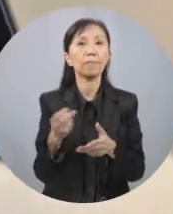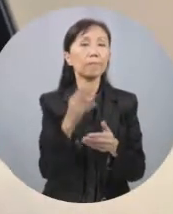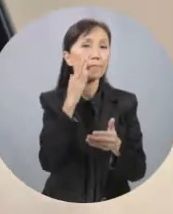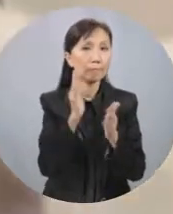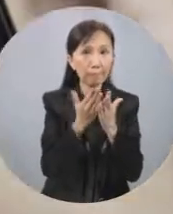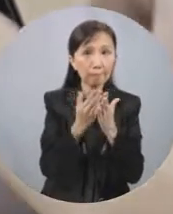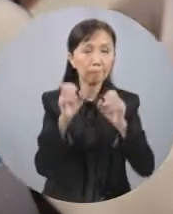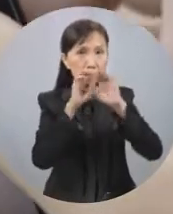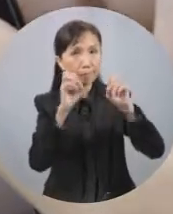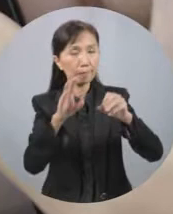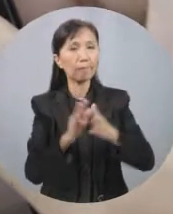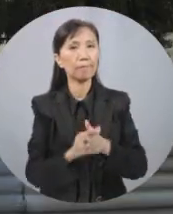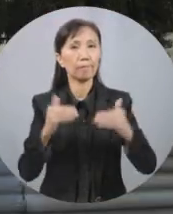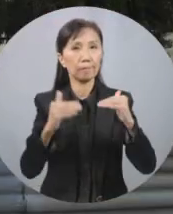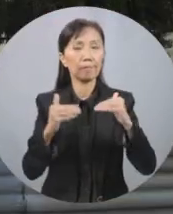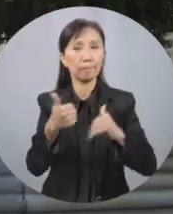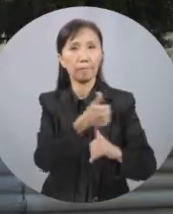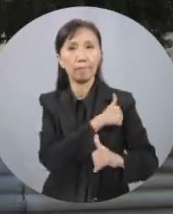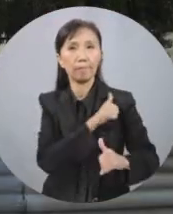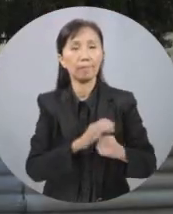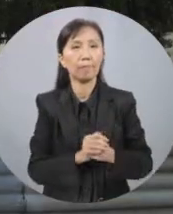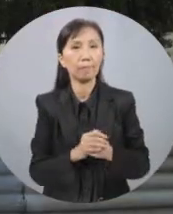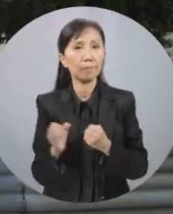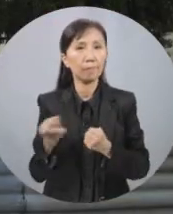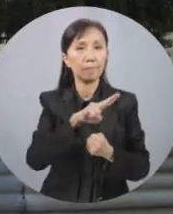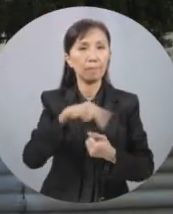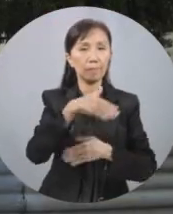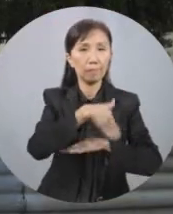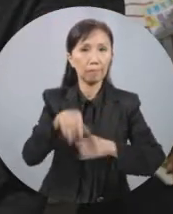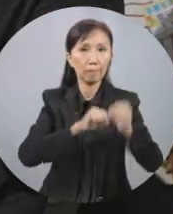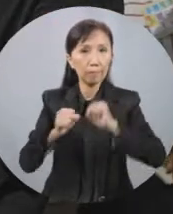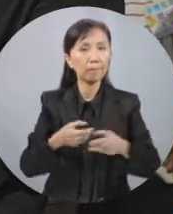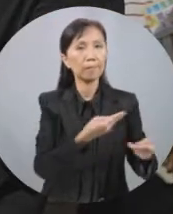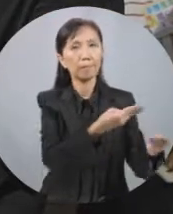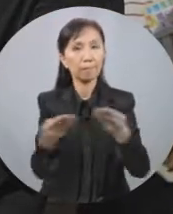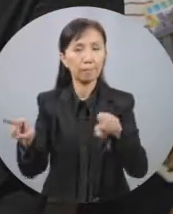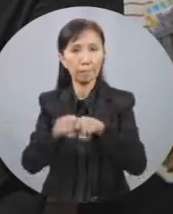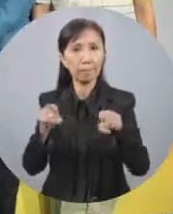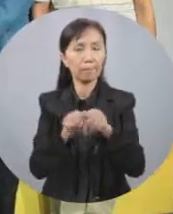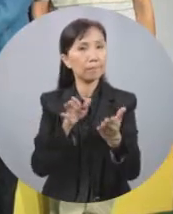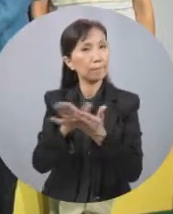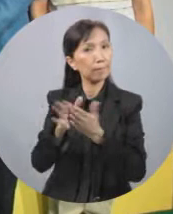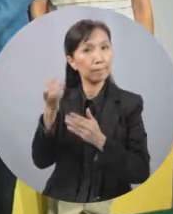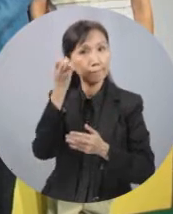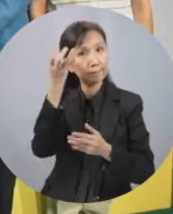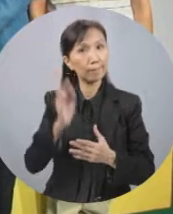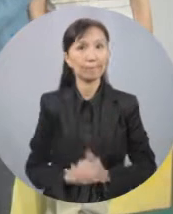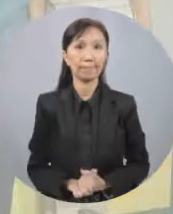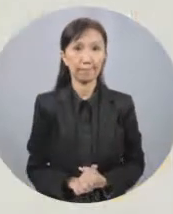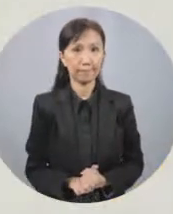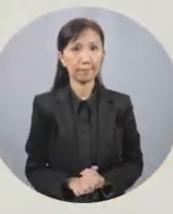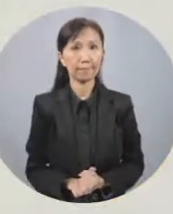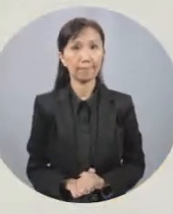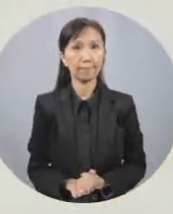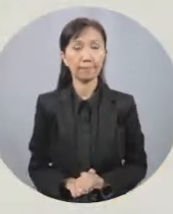apps, YouTube channel and Facebook. We further engage the public to combat discrimination through events and activities. As a